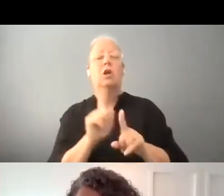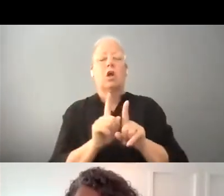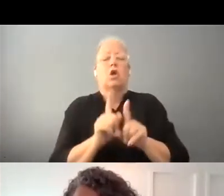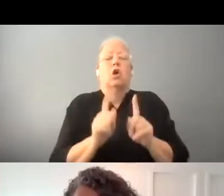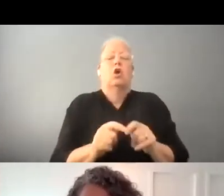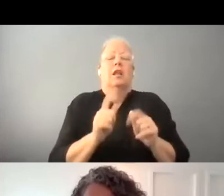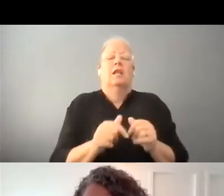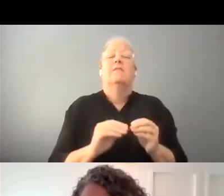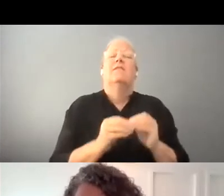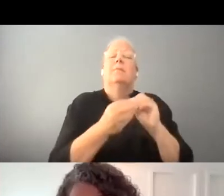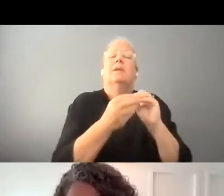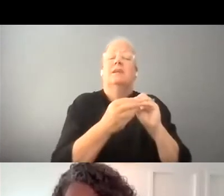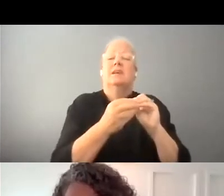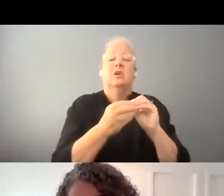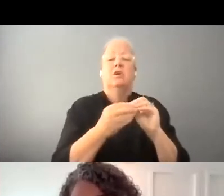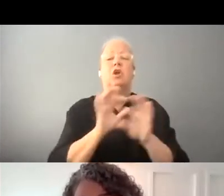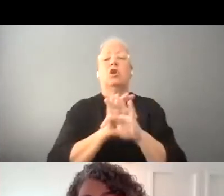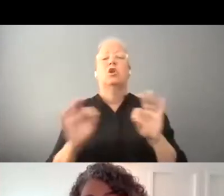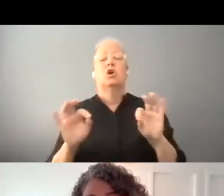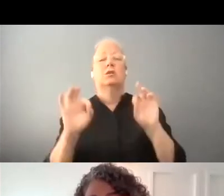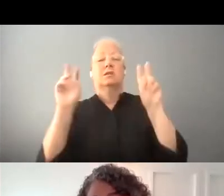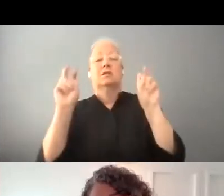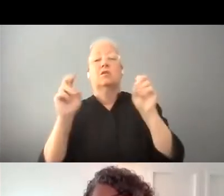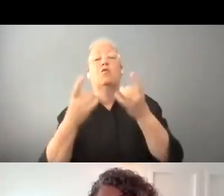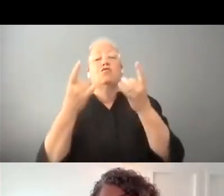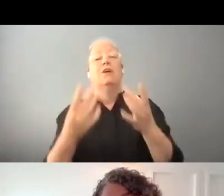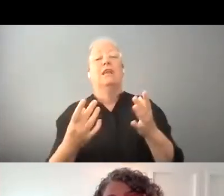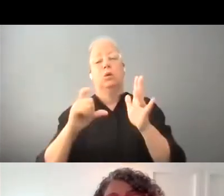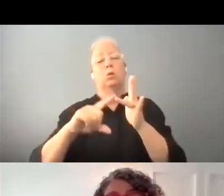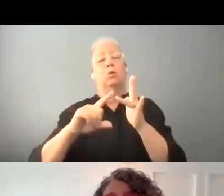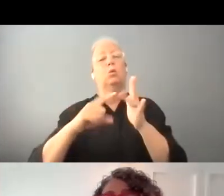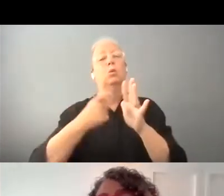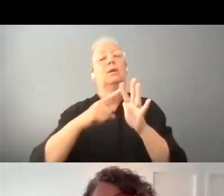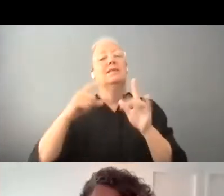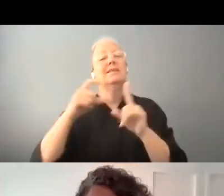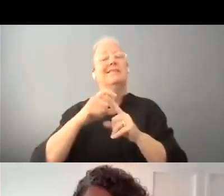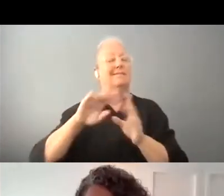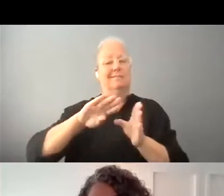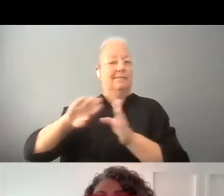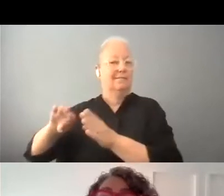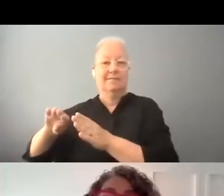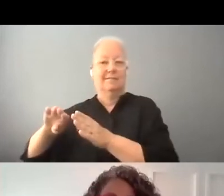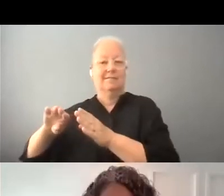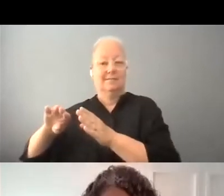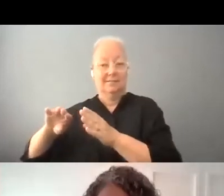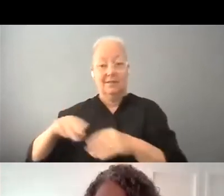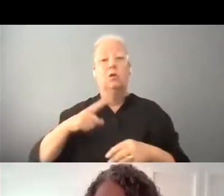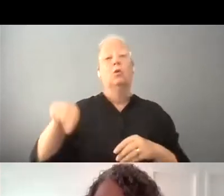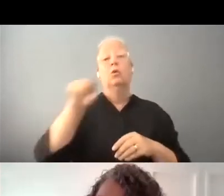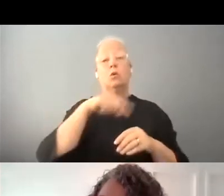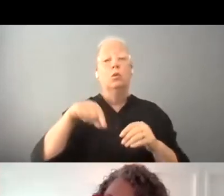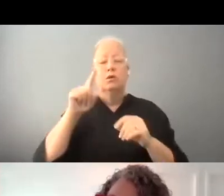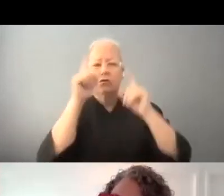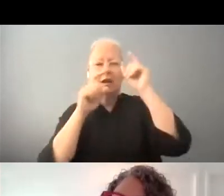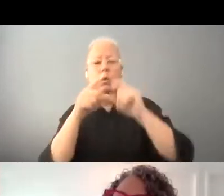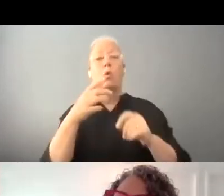use the term, already cooked, where it is, and where you might, and rightly so as creatives, be protective and